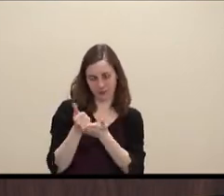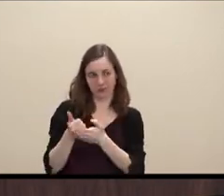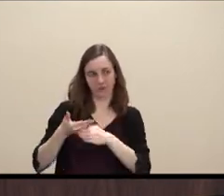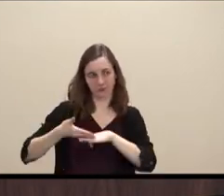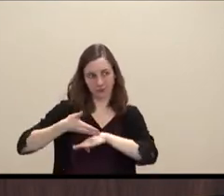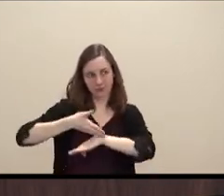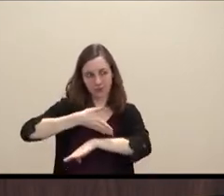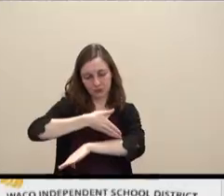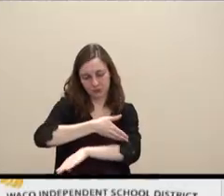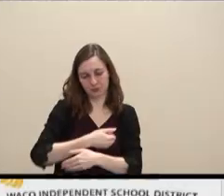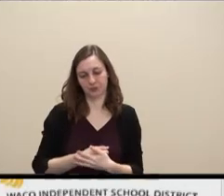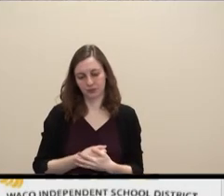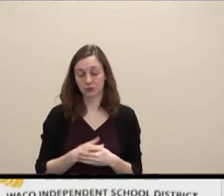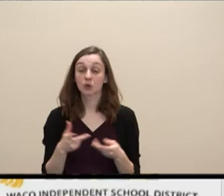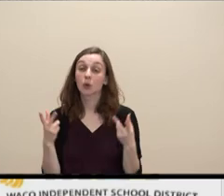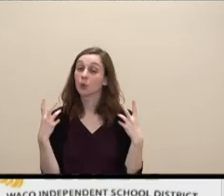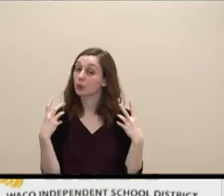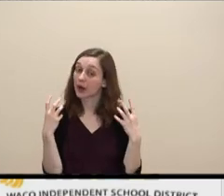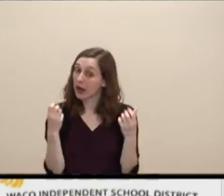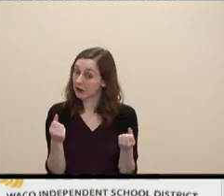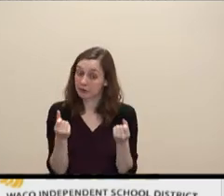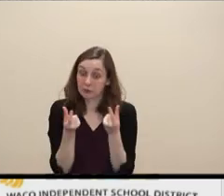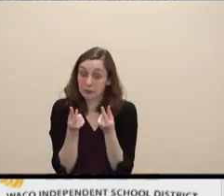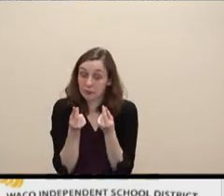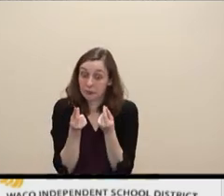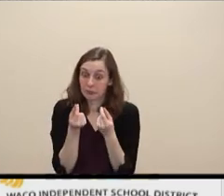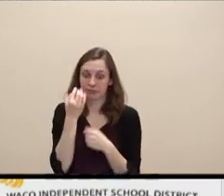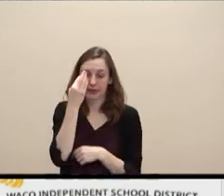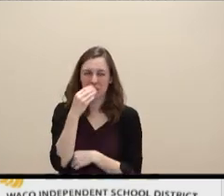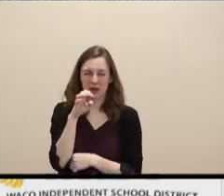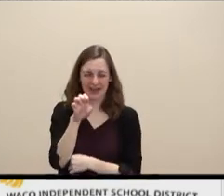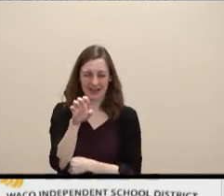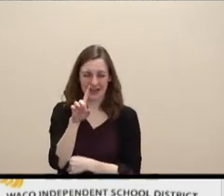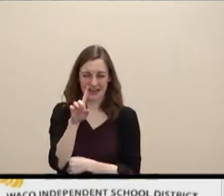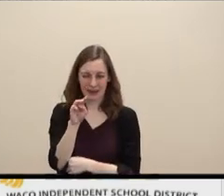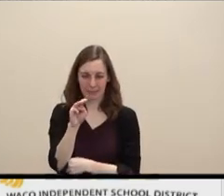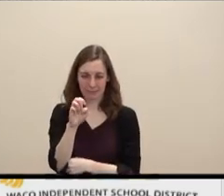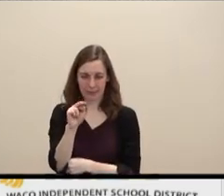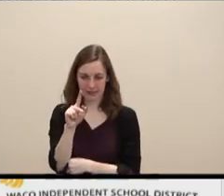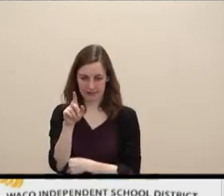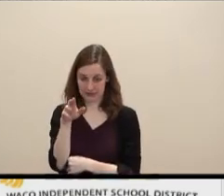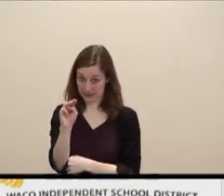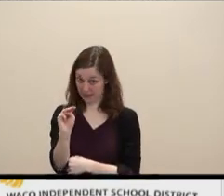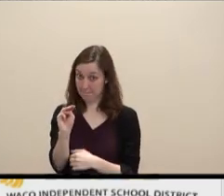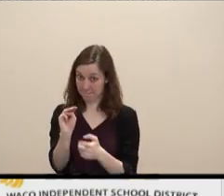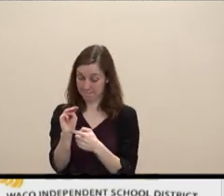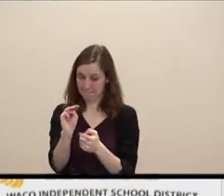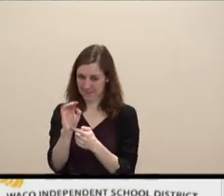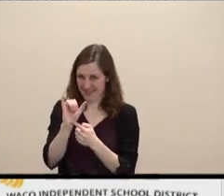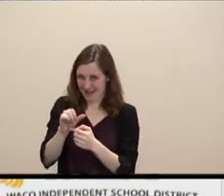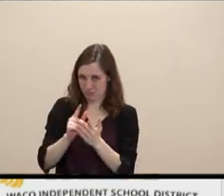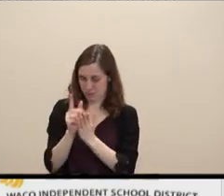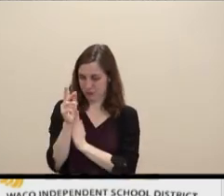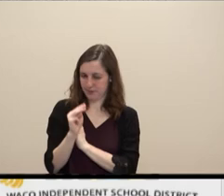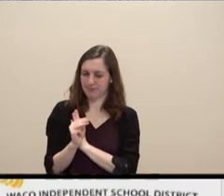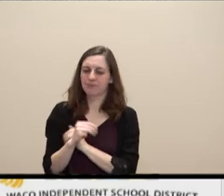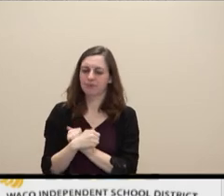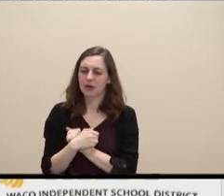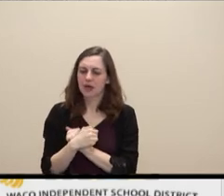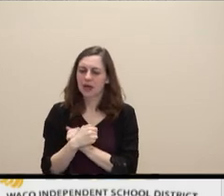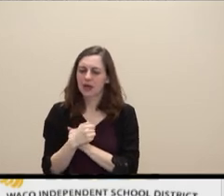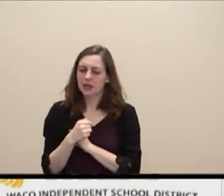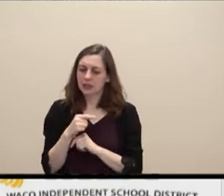So recovery, thinking about the admittance process. So we have this credit loss, which is compounded by the credit loss we'd already been